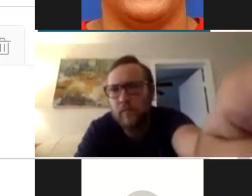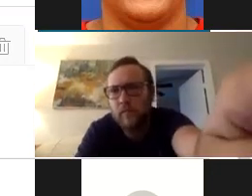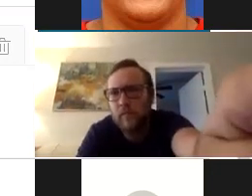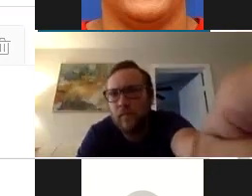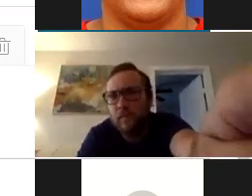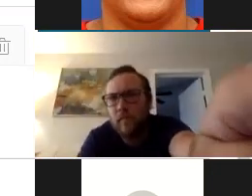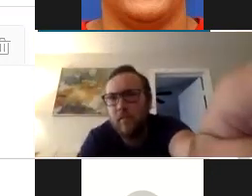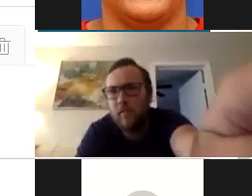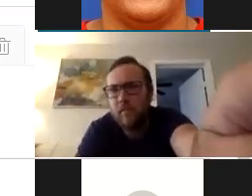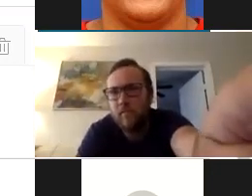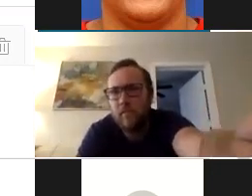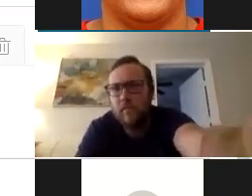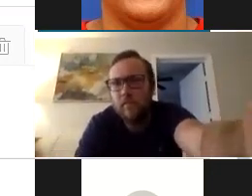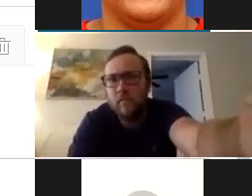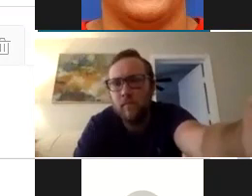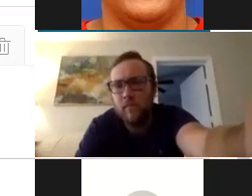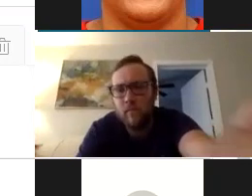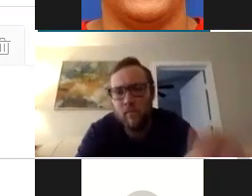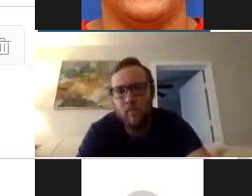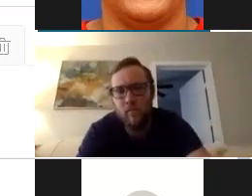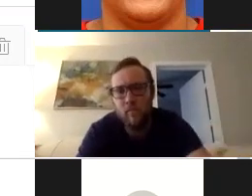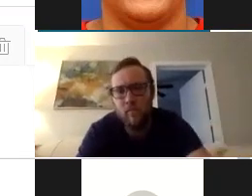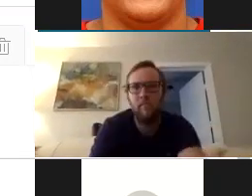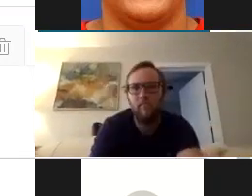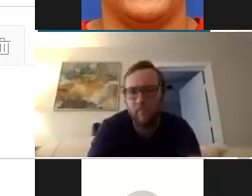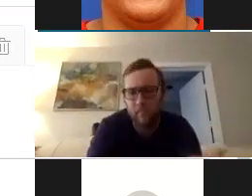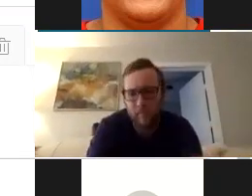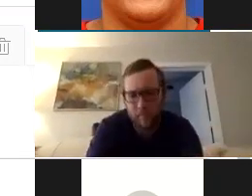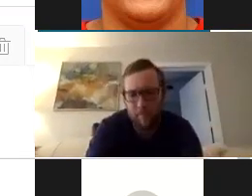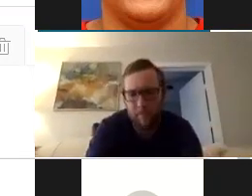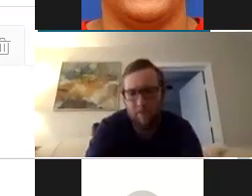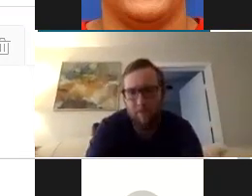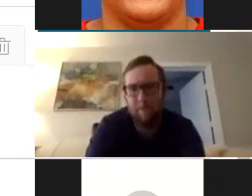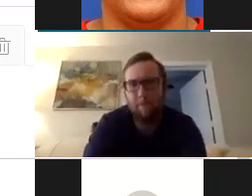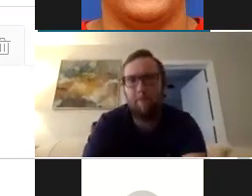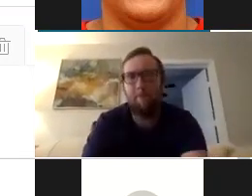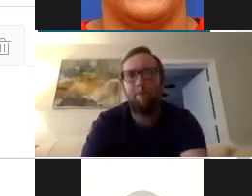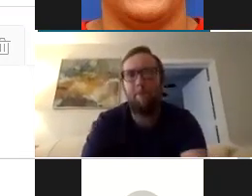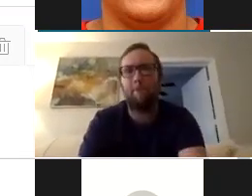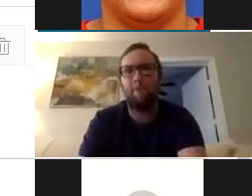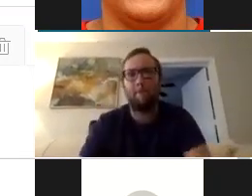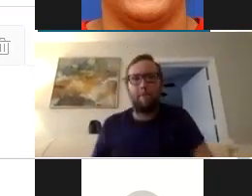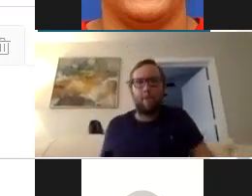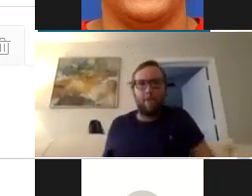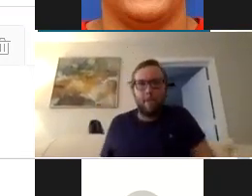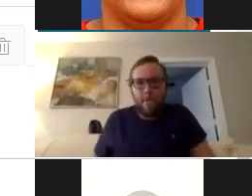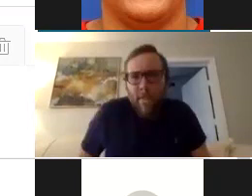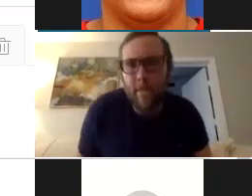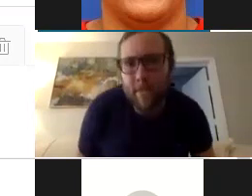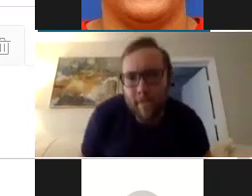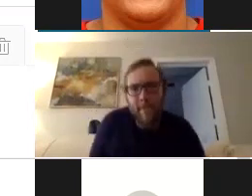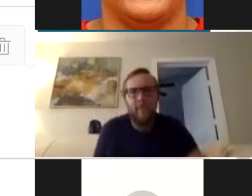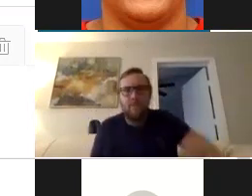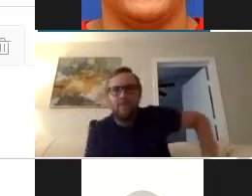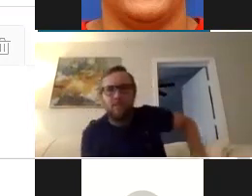don't encourage that, um, you have the video available for your